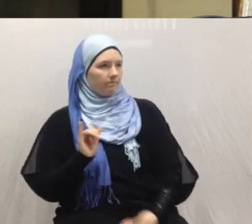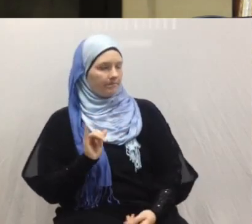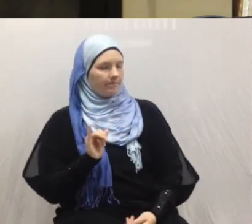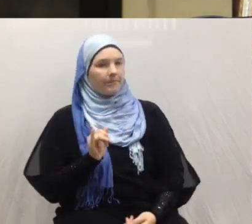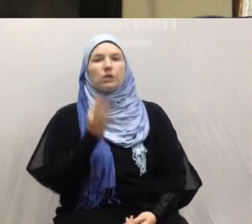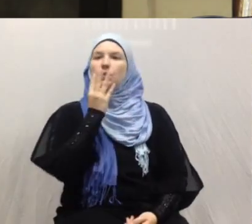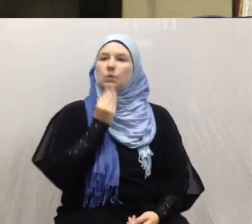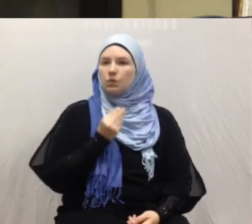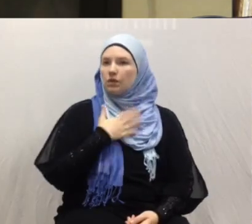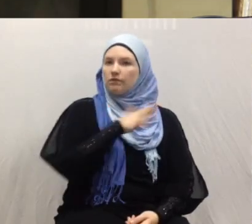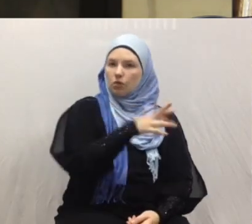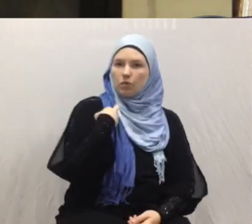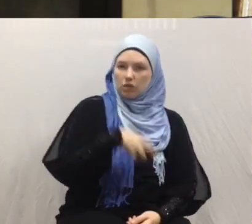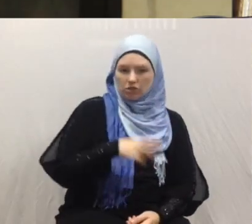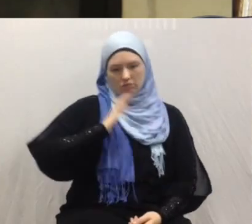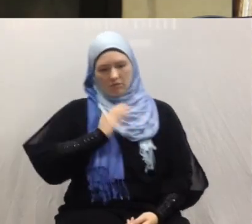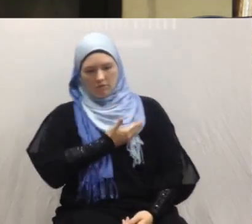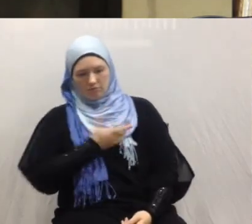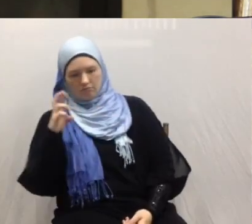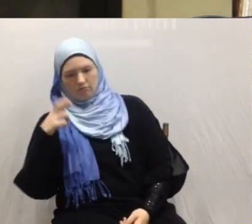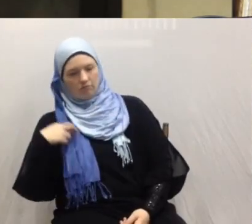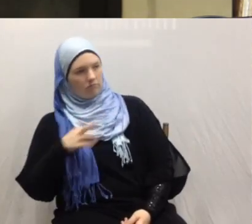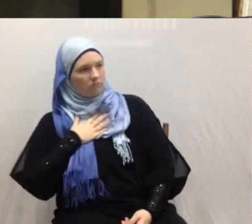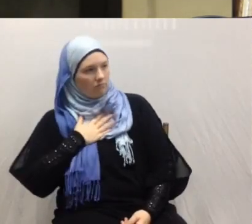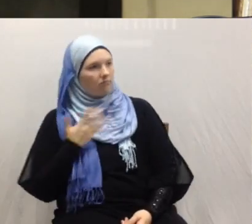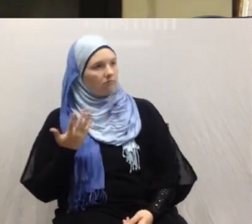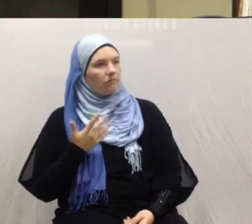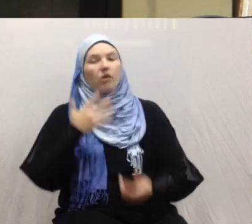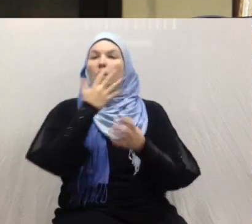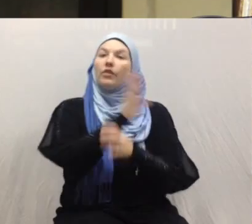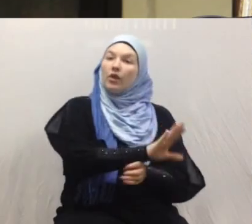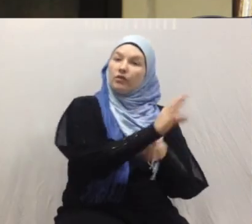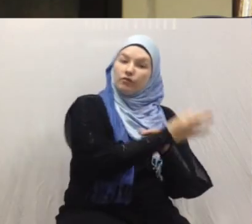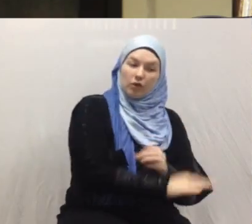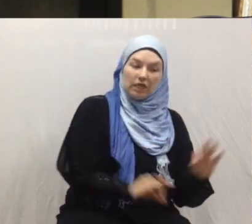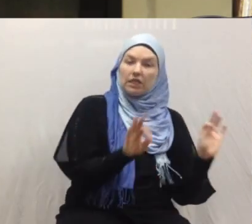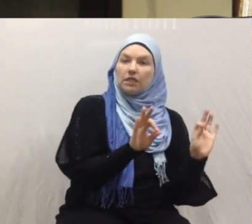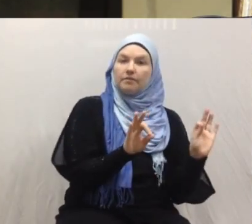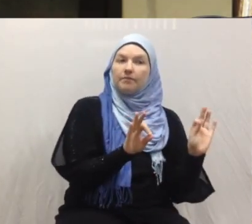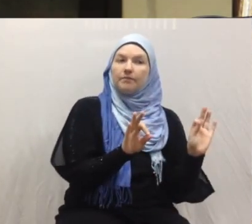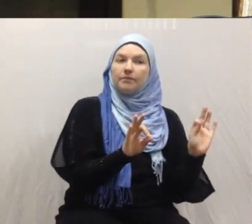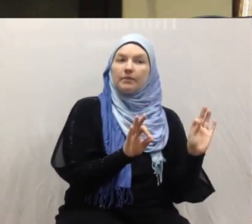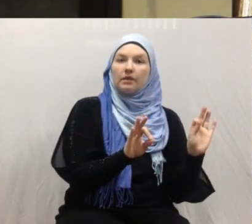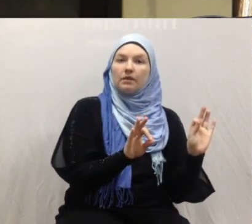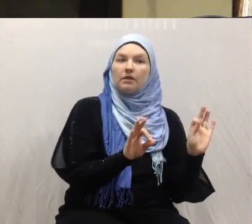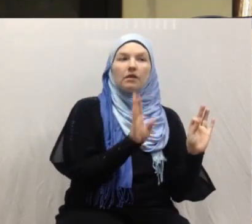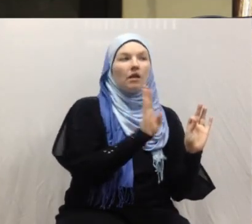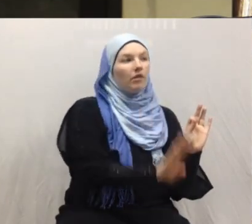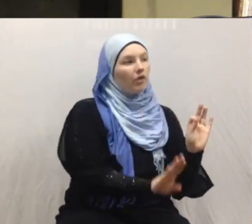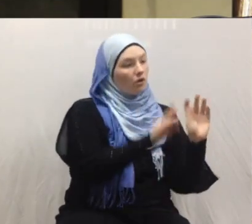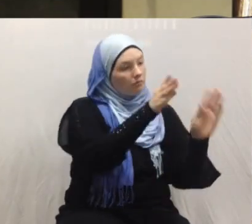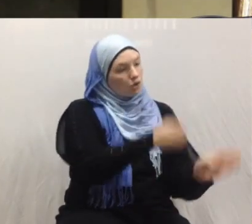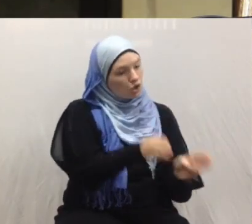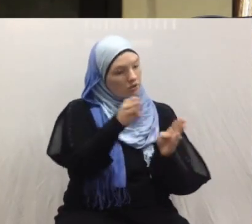The Jews have their religion and the Muslims have theirs. Their freedom, their freedmen and their